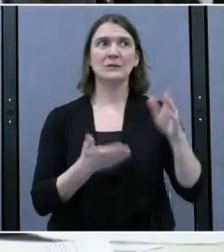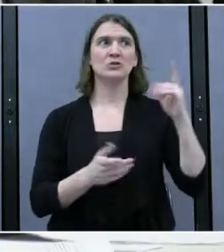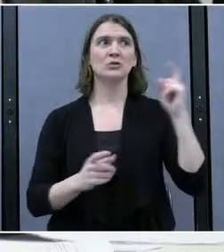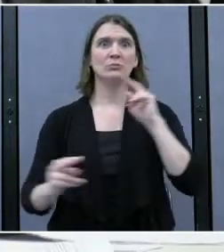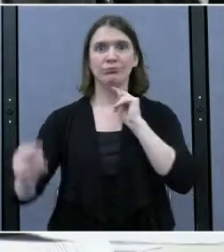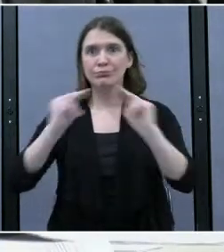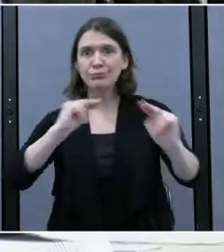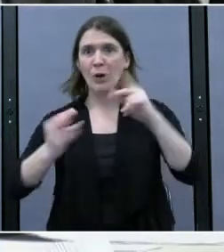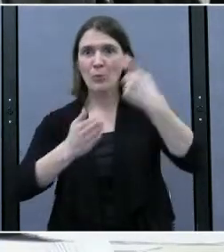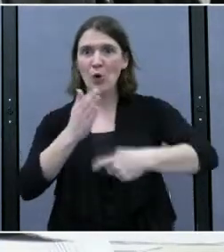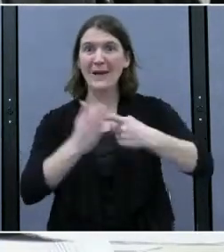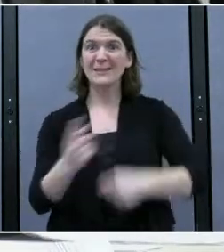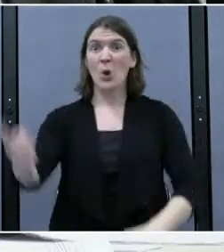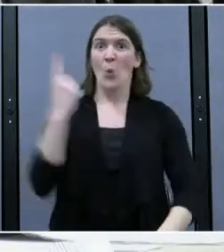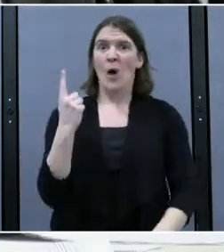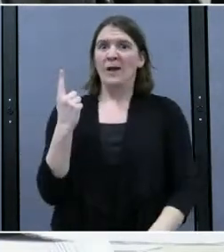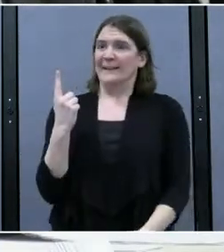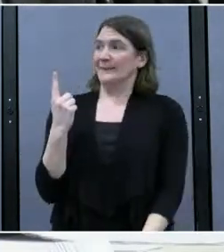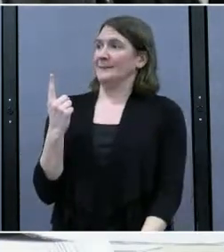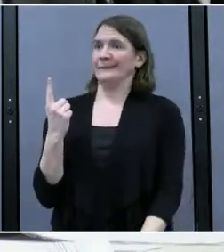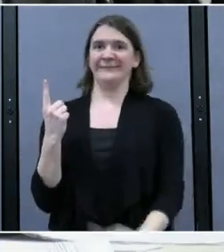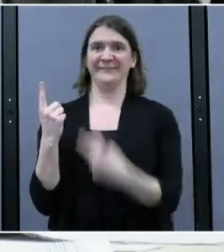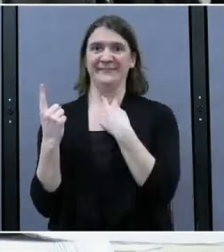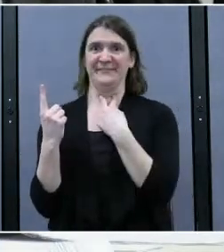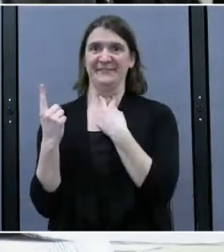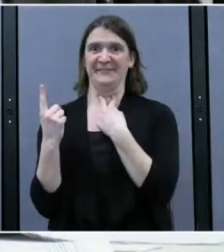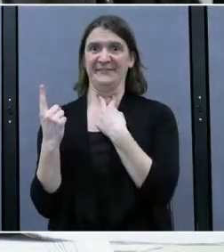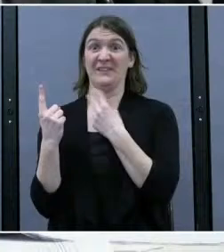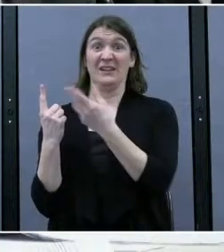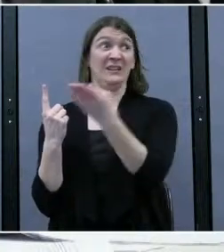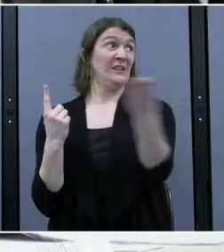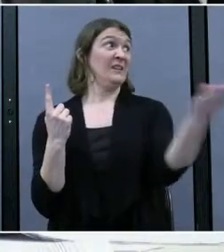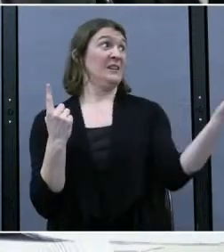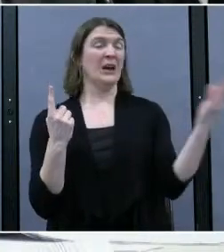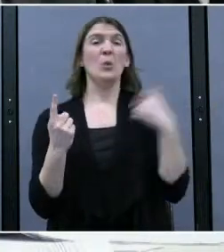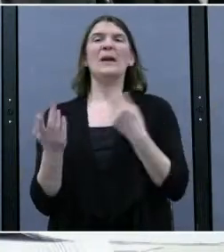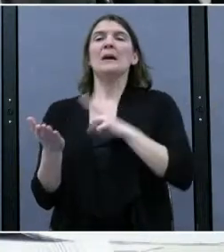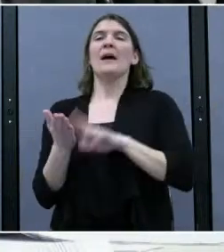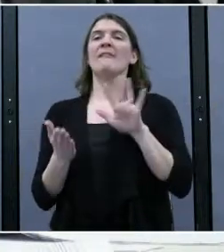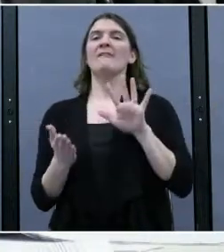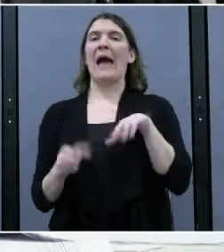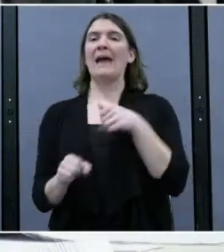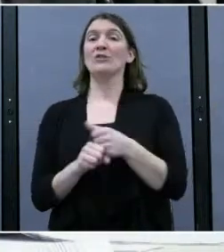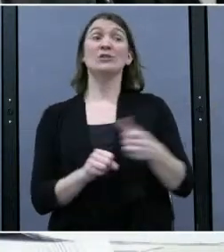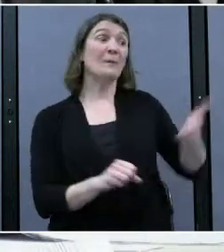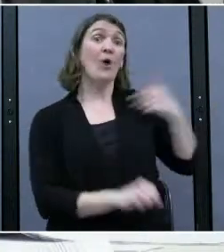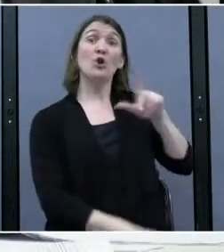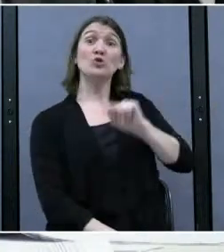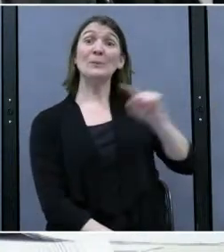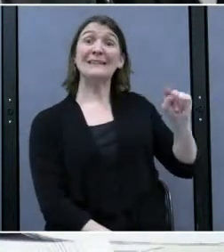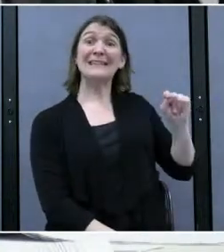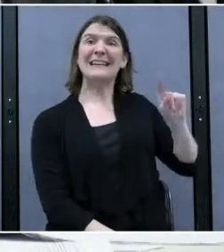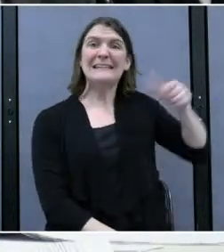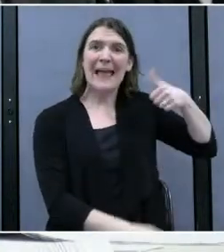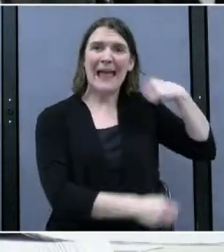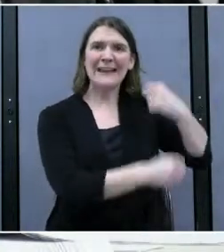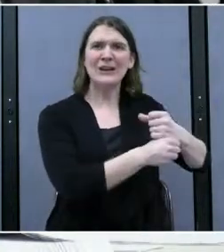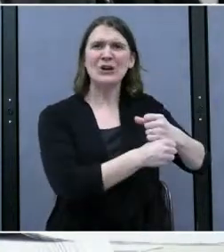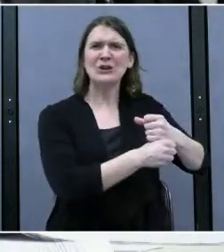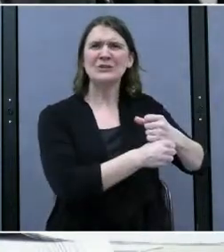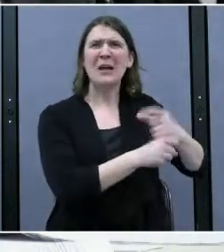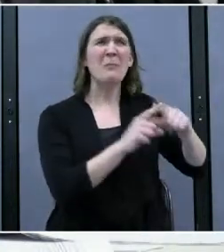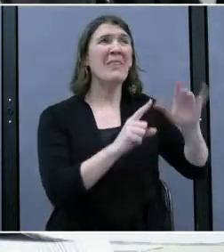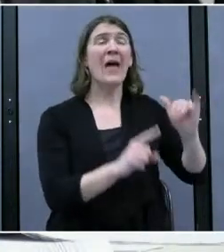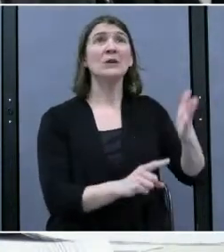know, we hope that at the end of and that's why we did like 5 years instead of, I think the Triple T one was 10 years, but that was